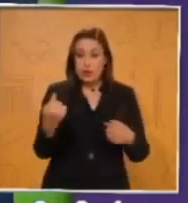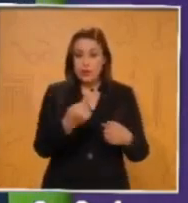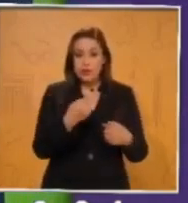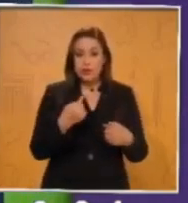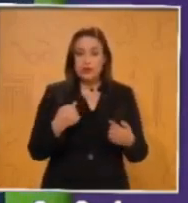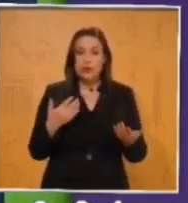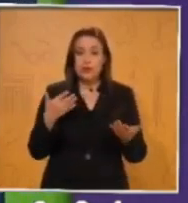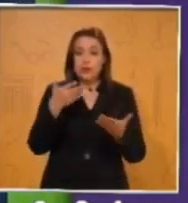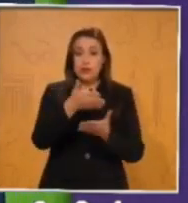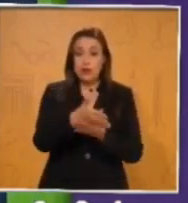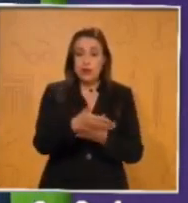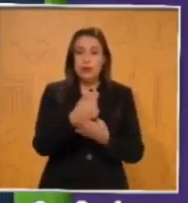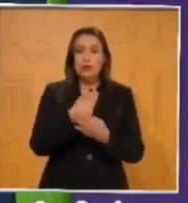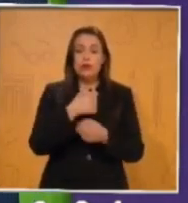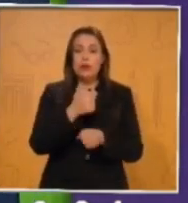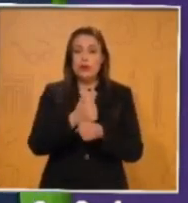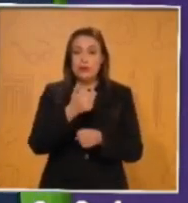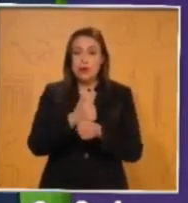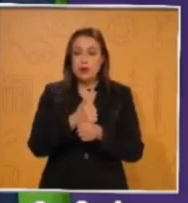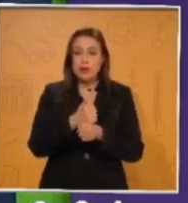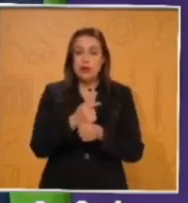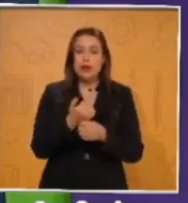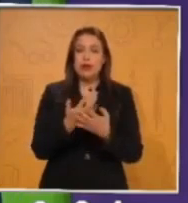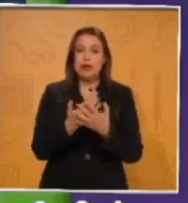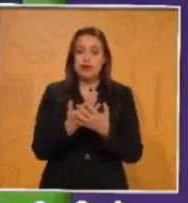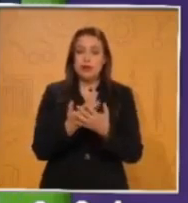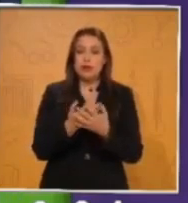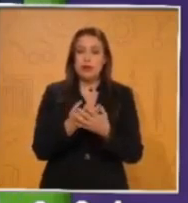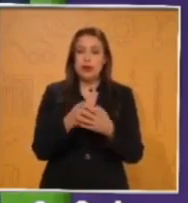aunt at the bus station.